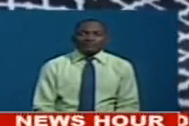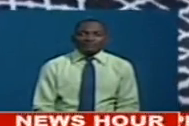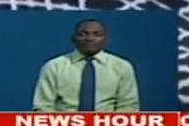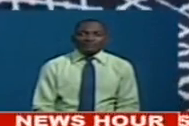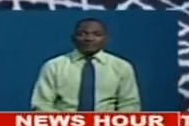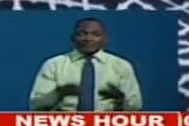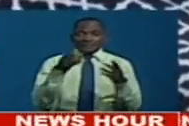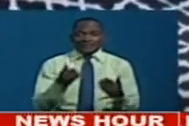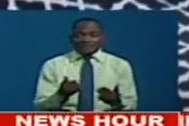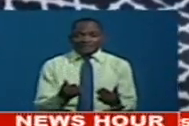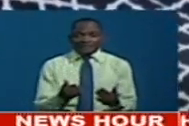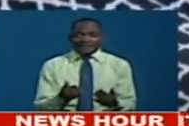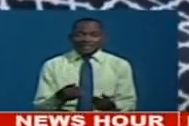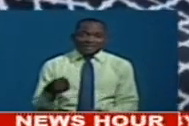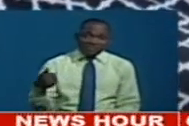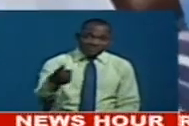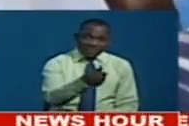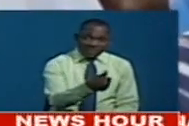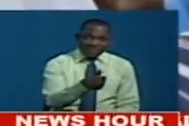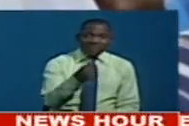The minister has asked you